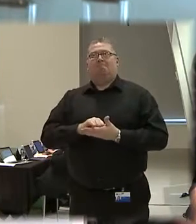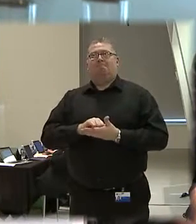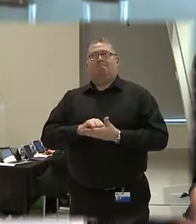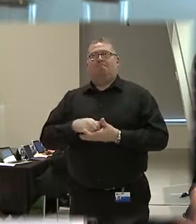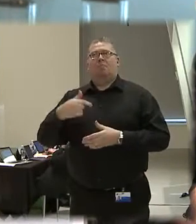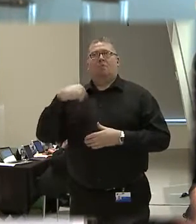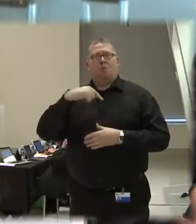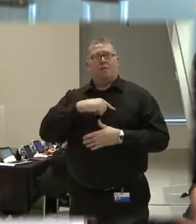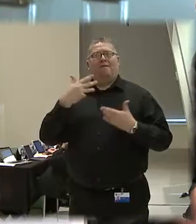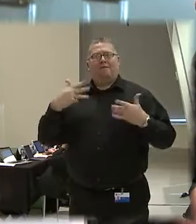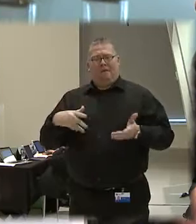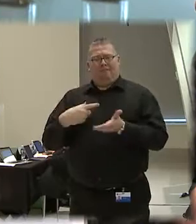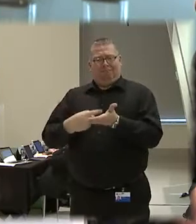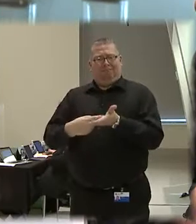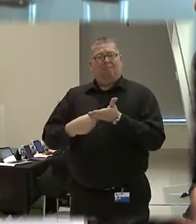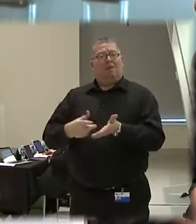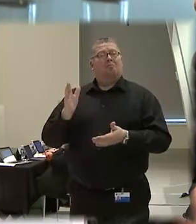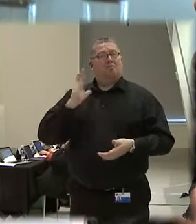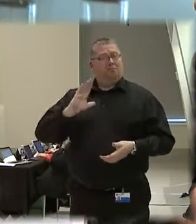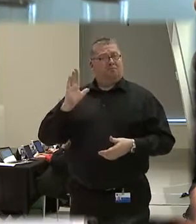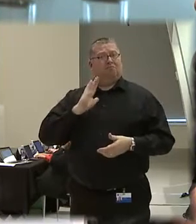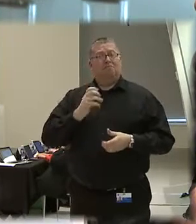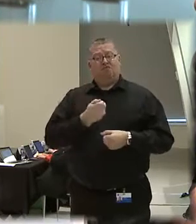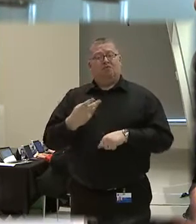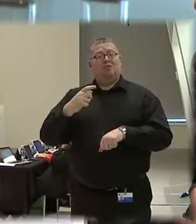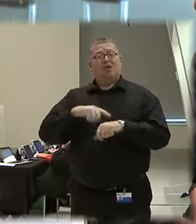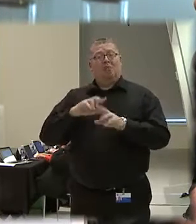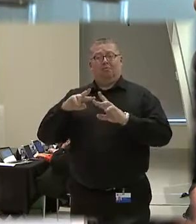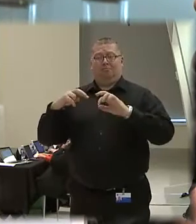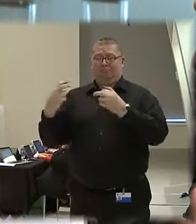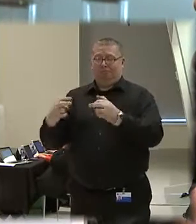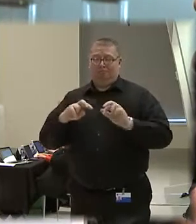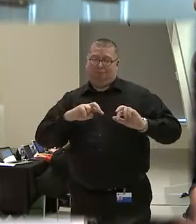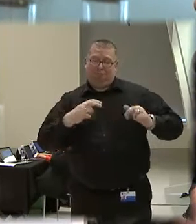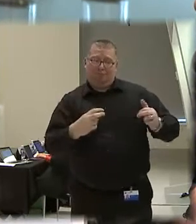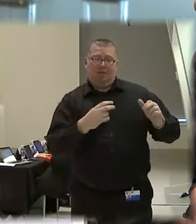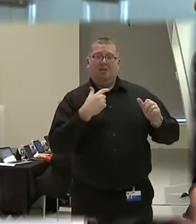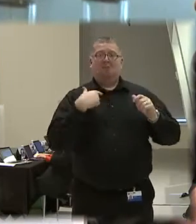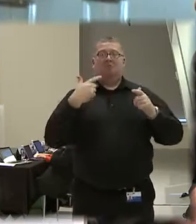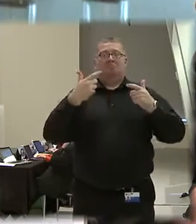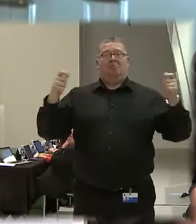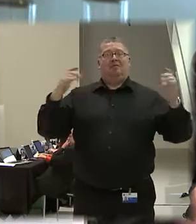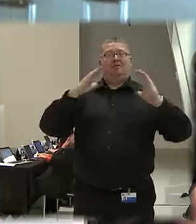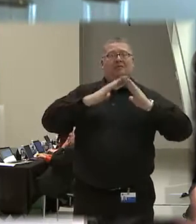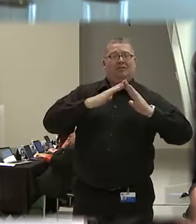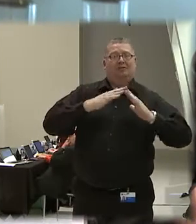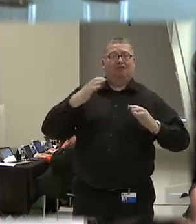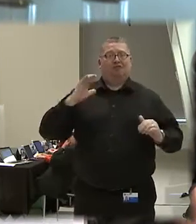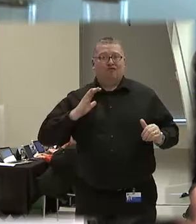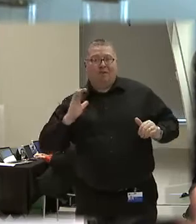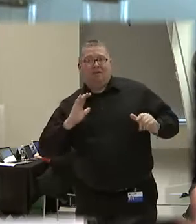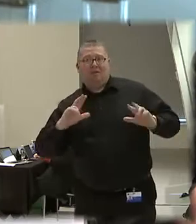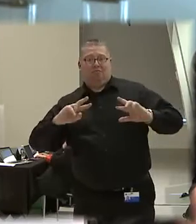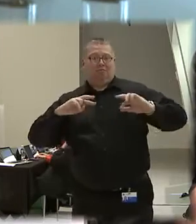we've had this discussion a few times around tables at major city chiefs or PERF,